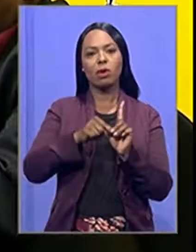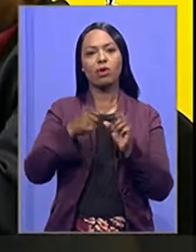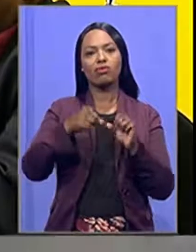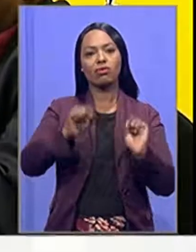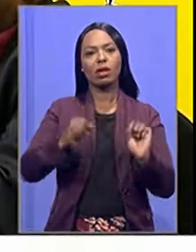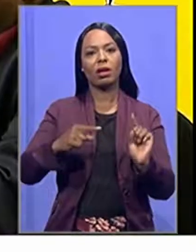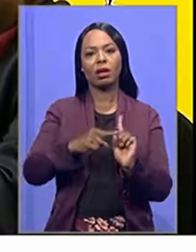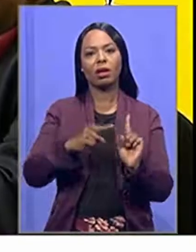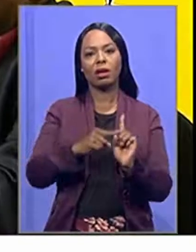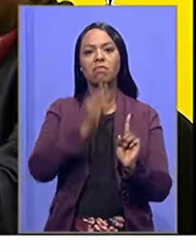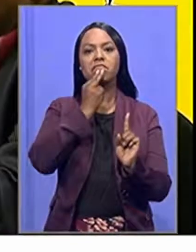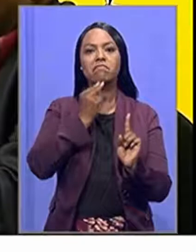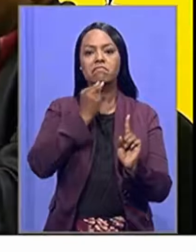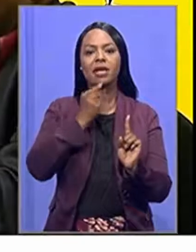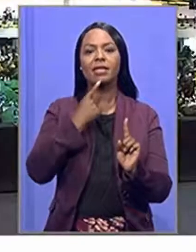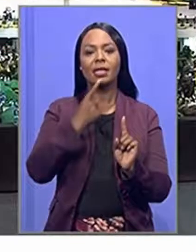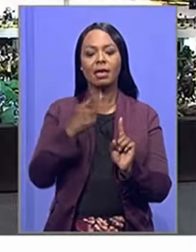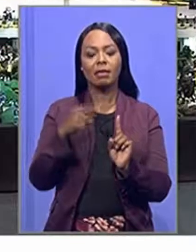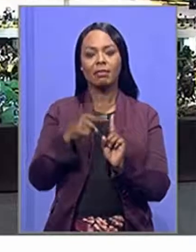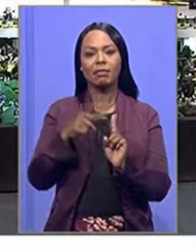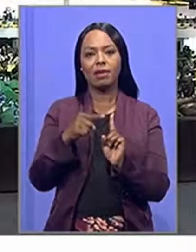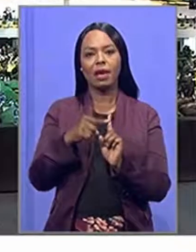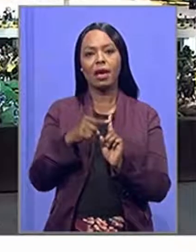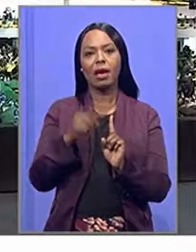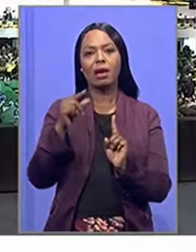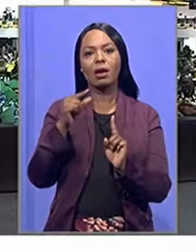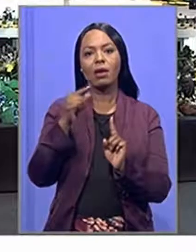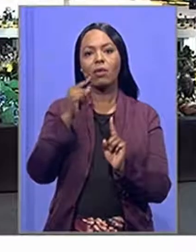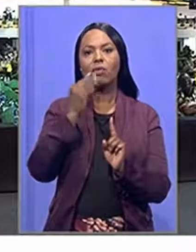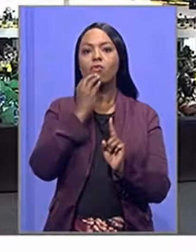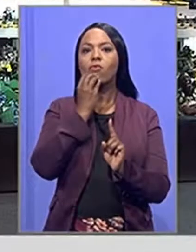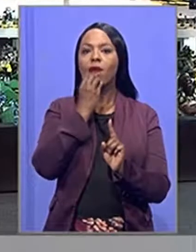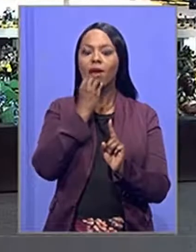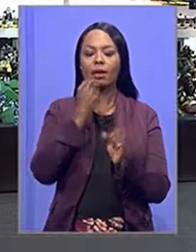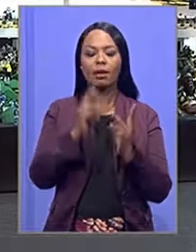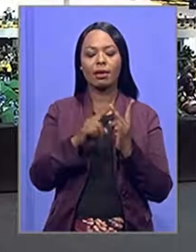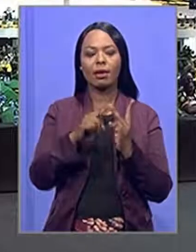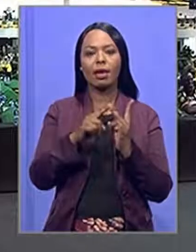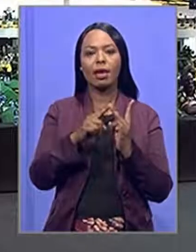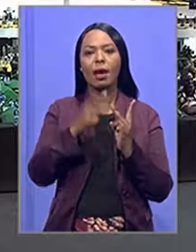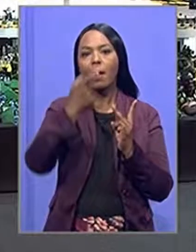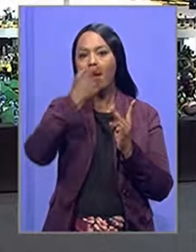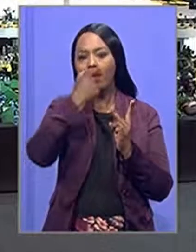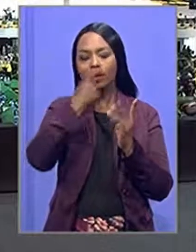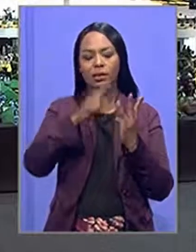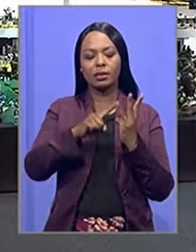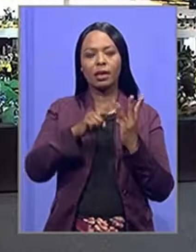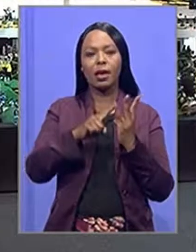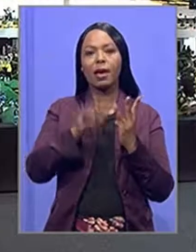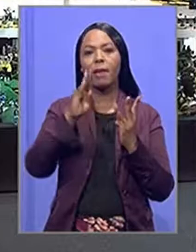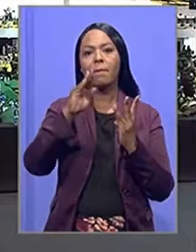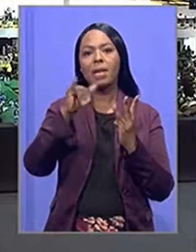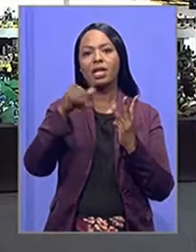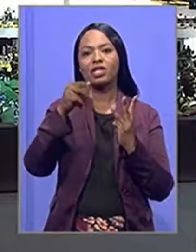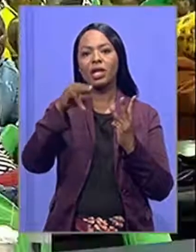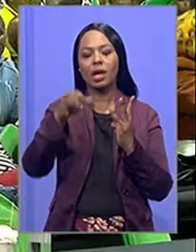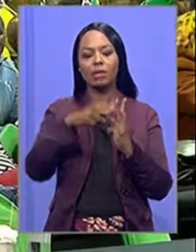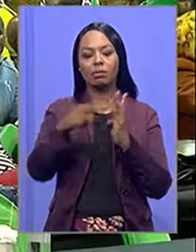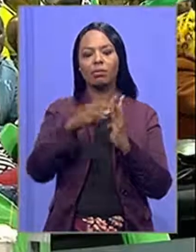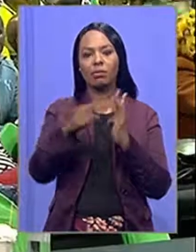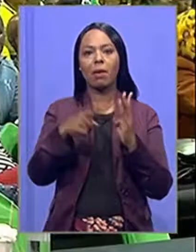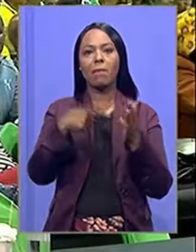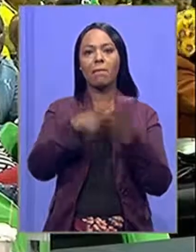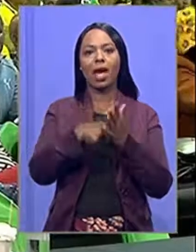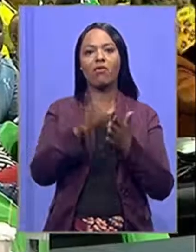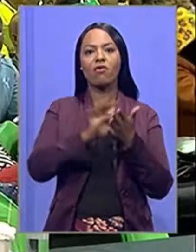gore Ramaphosa, Mantashe le Bejani Chauke ba rekile divoutu kwa khonferenseng e sa tswang go feta ya